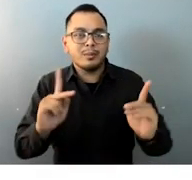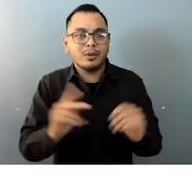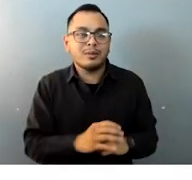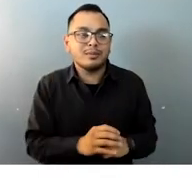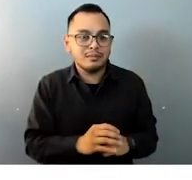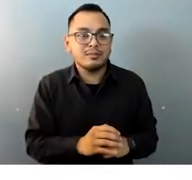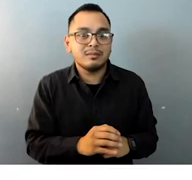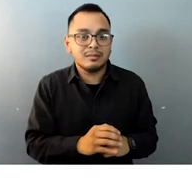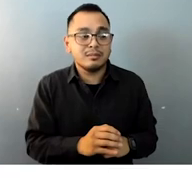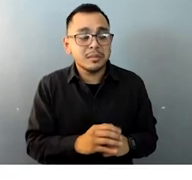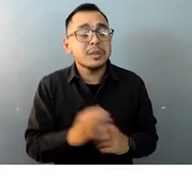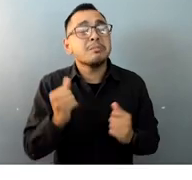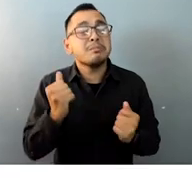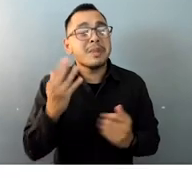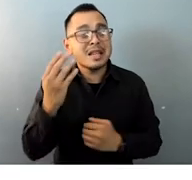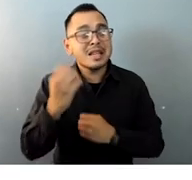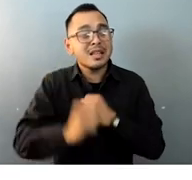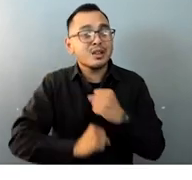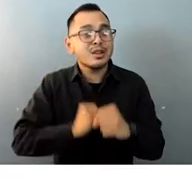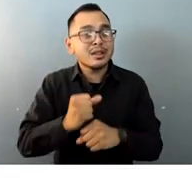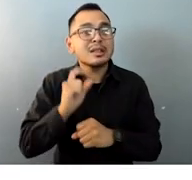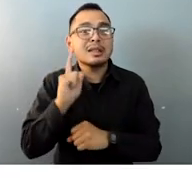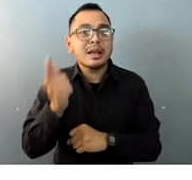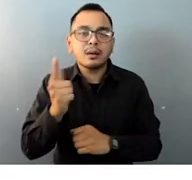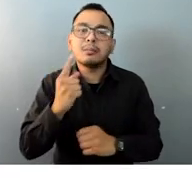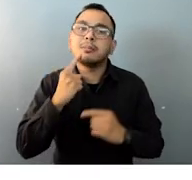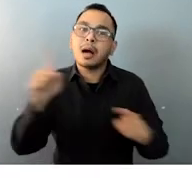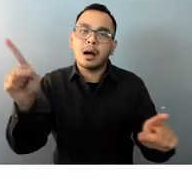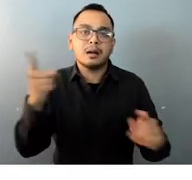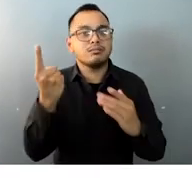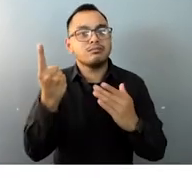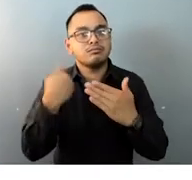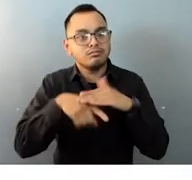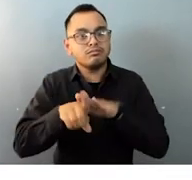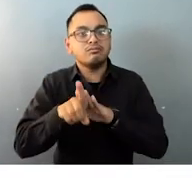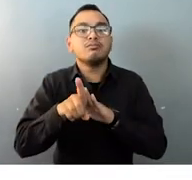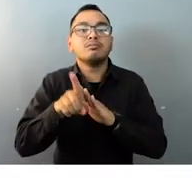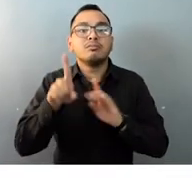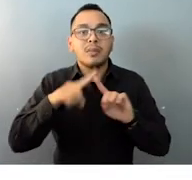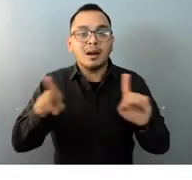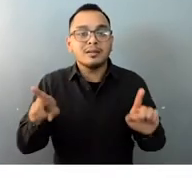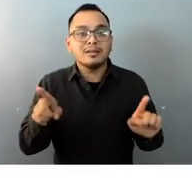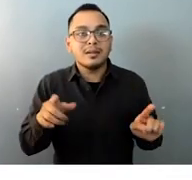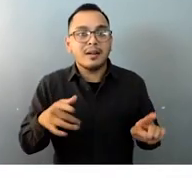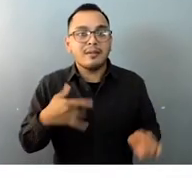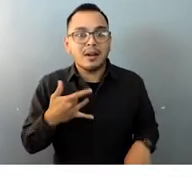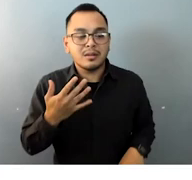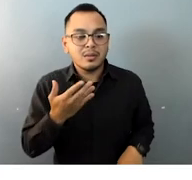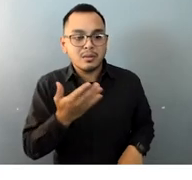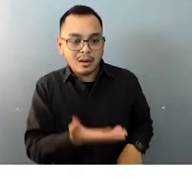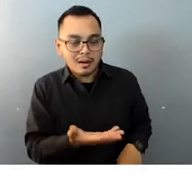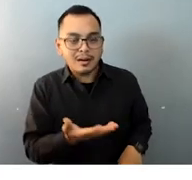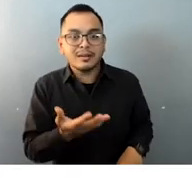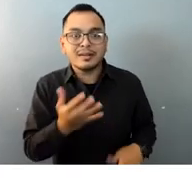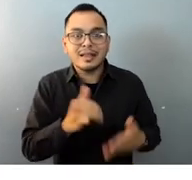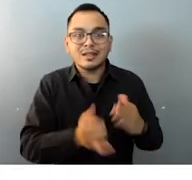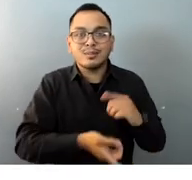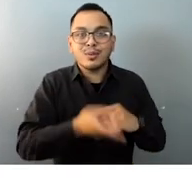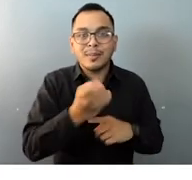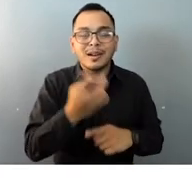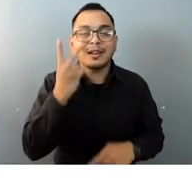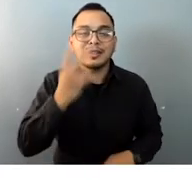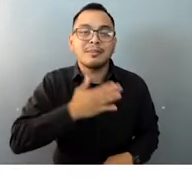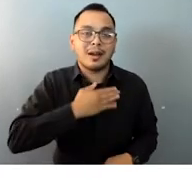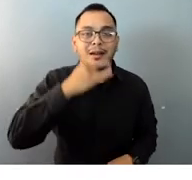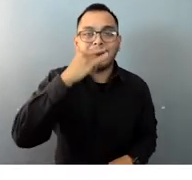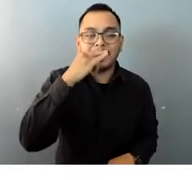he was. It did take him many more years after that to actually come out. But at the same time, I think this was the moment